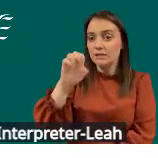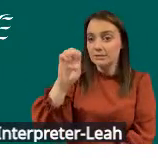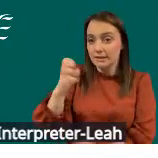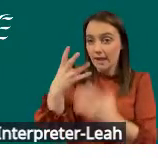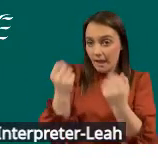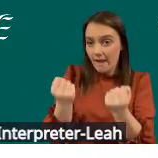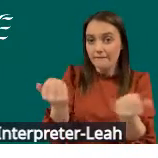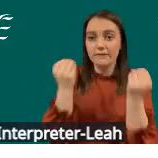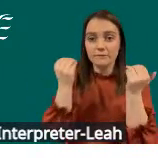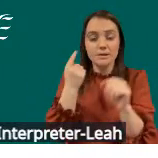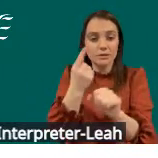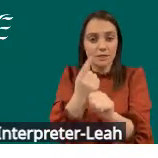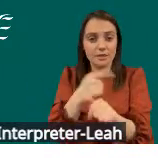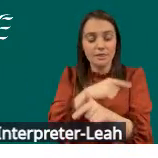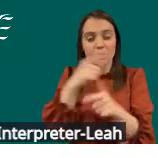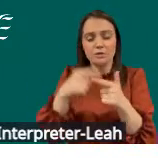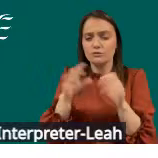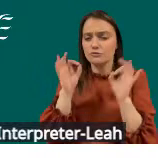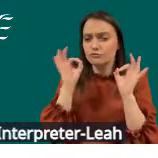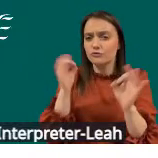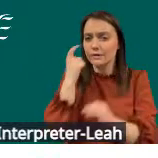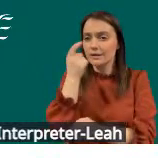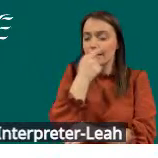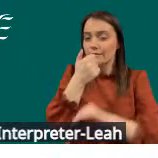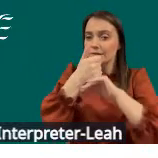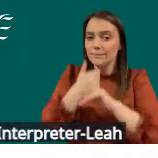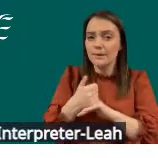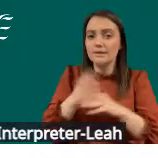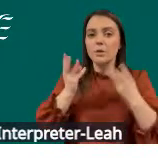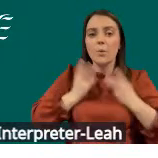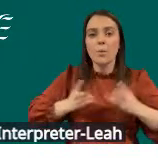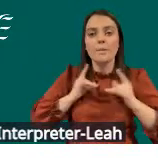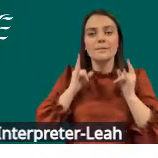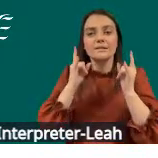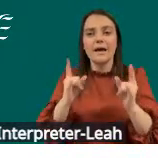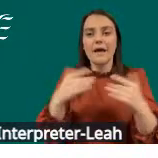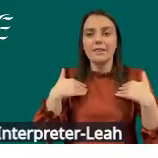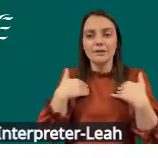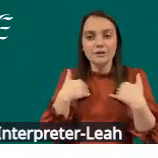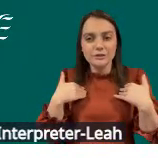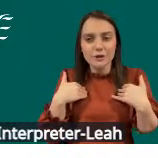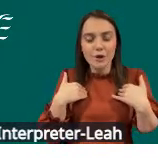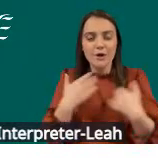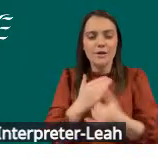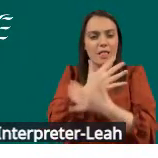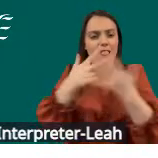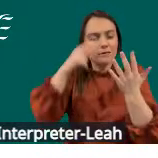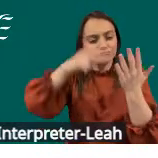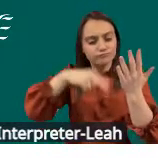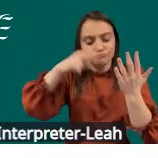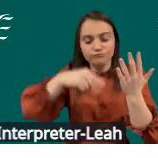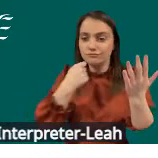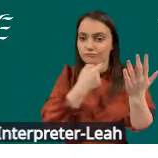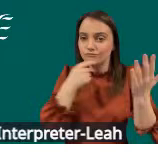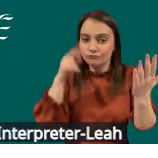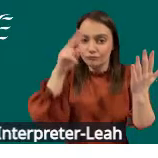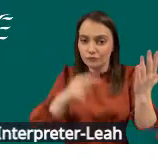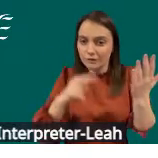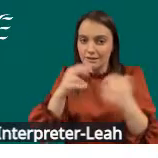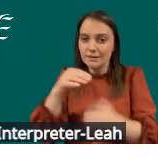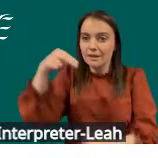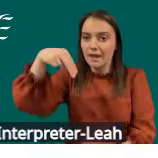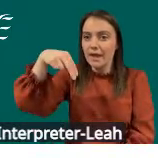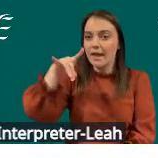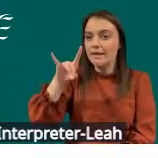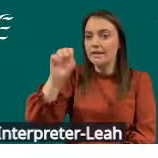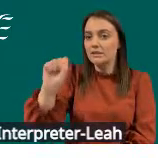There's a great evidence-based website, the Women's Health Concern. There's loads of very accessible, readable information on that. NHS in the UK has